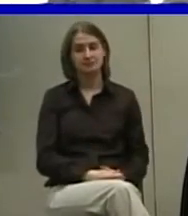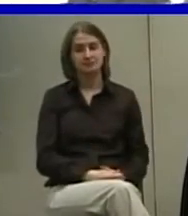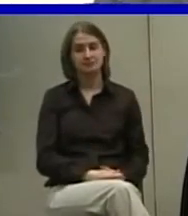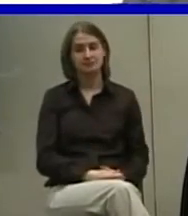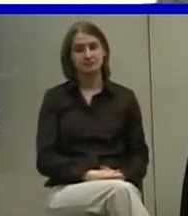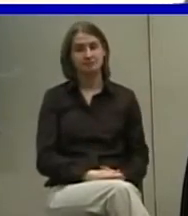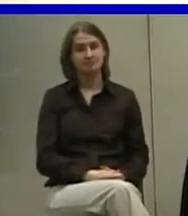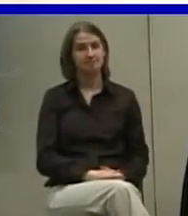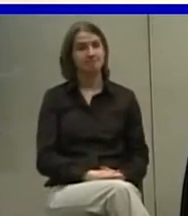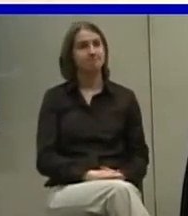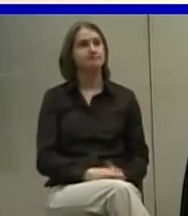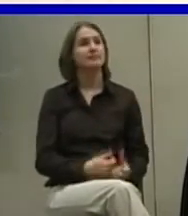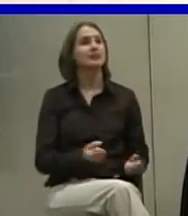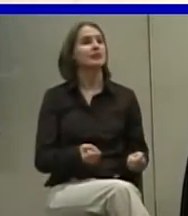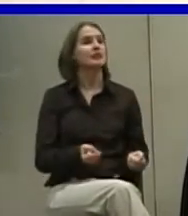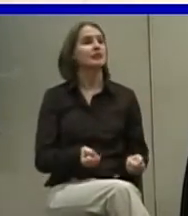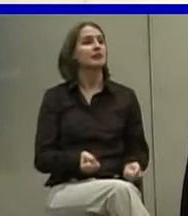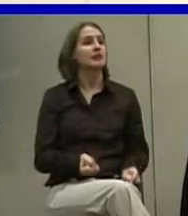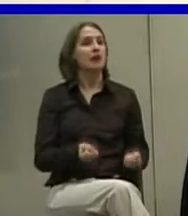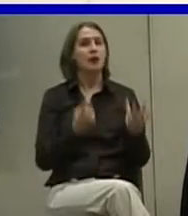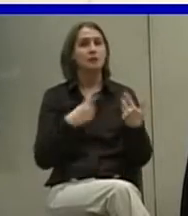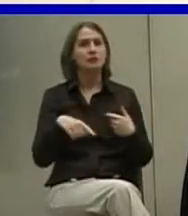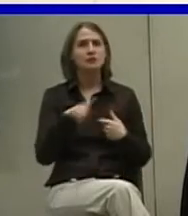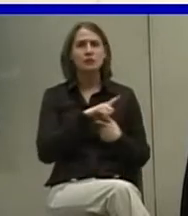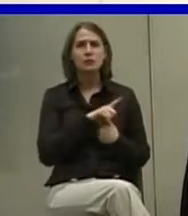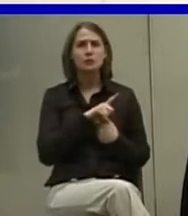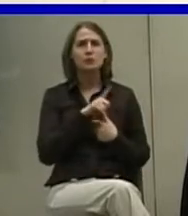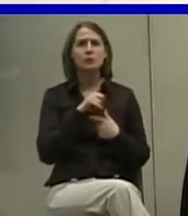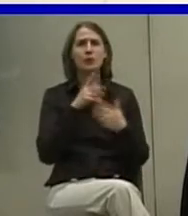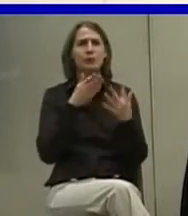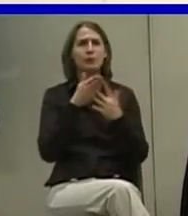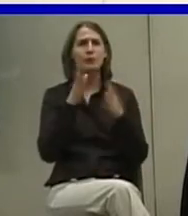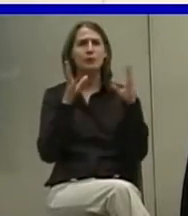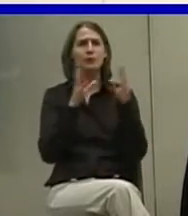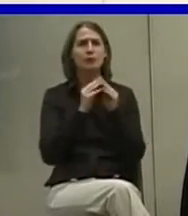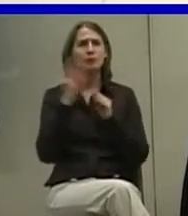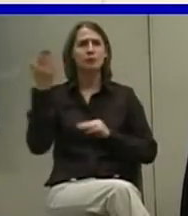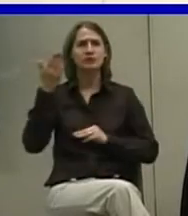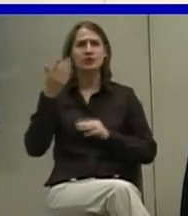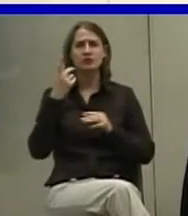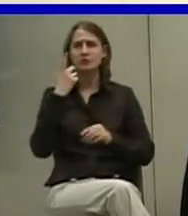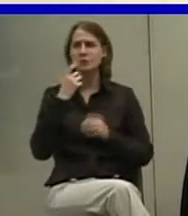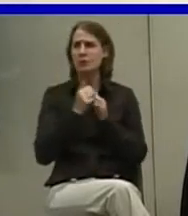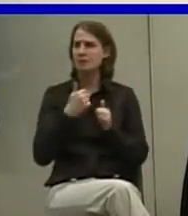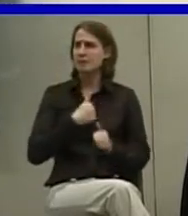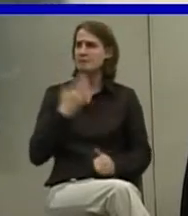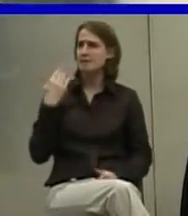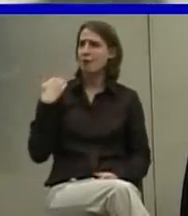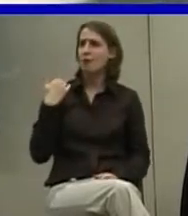How many of you have had to sit through a day with me before? Okay, I'm sorry.